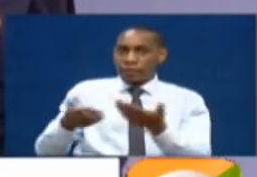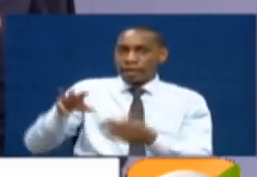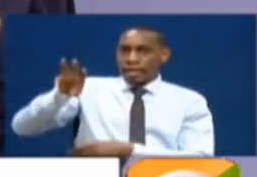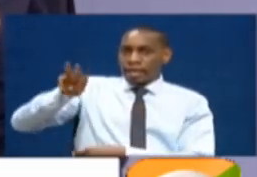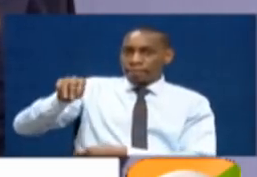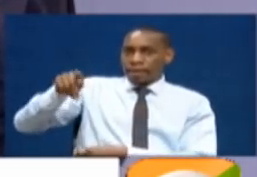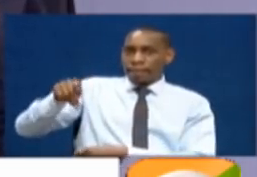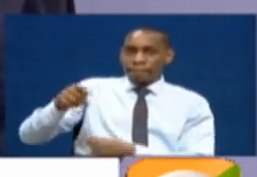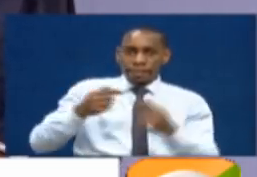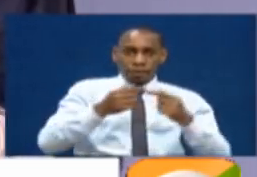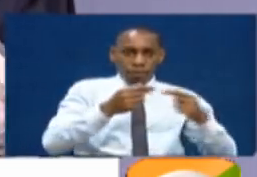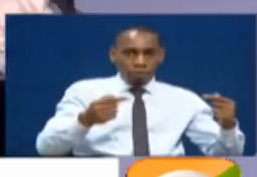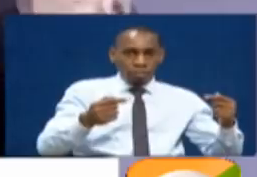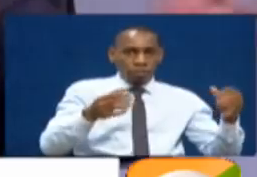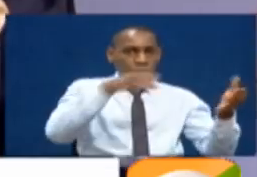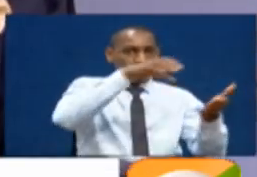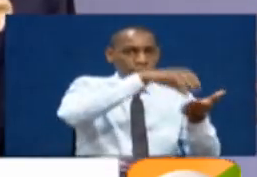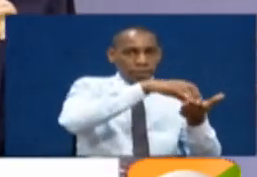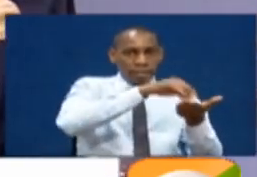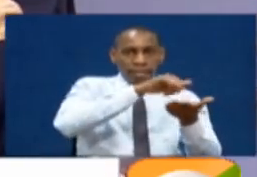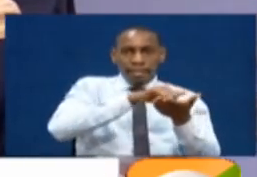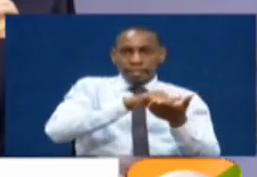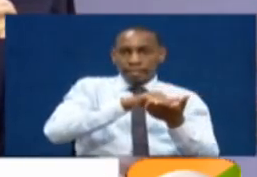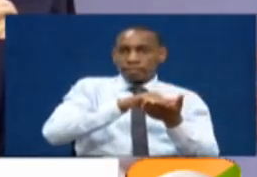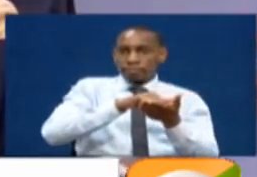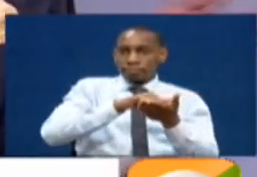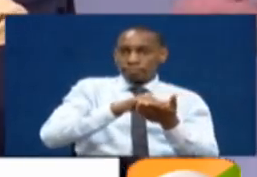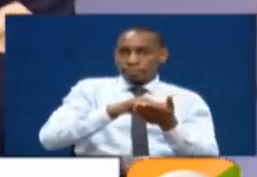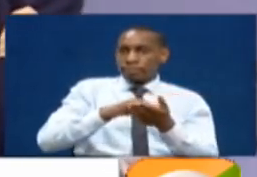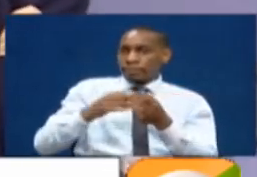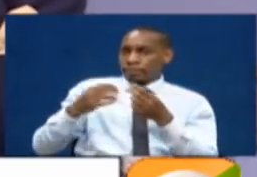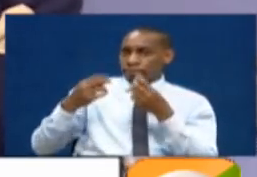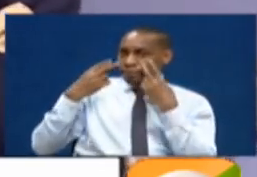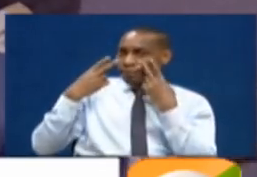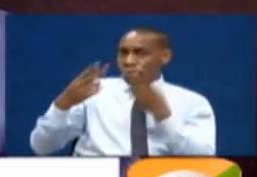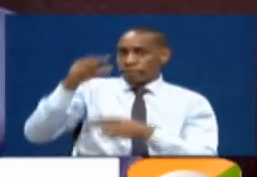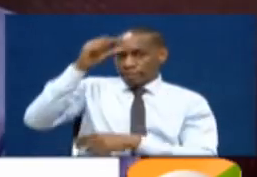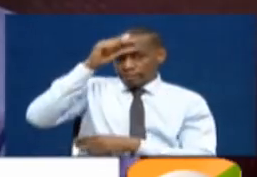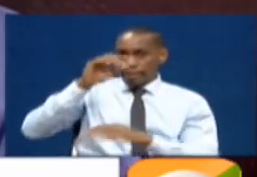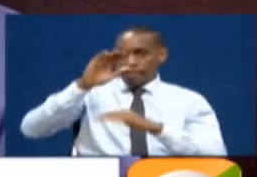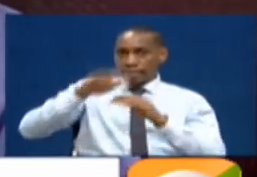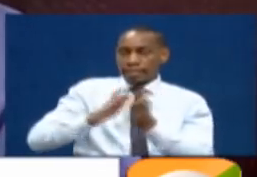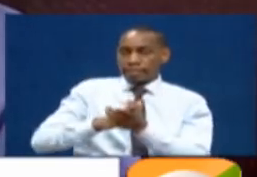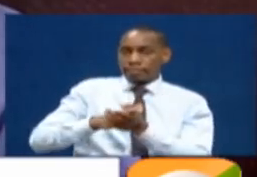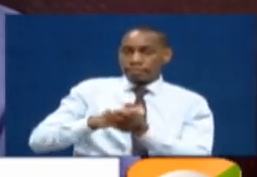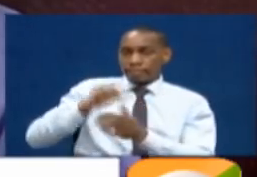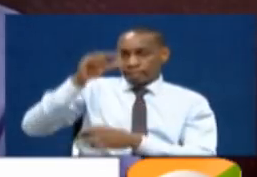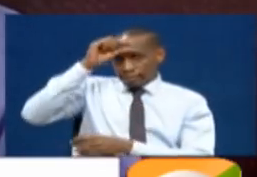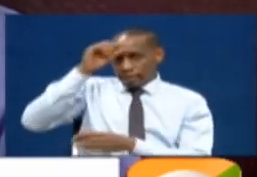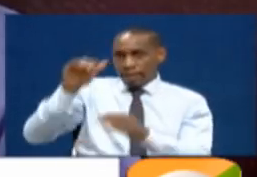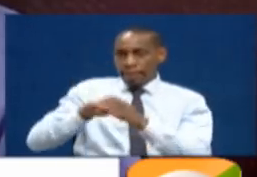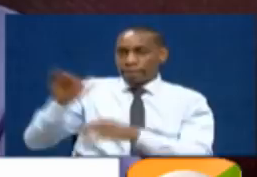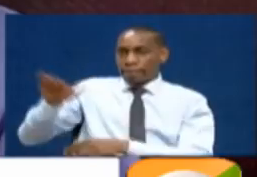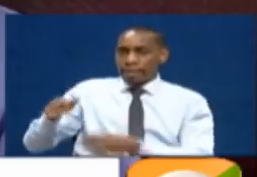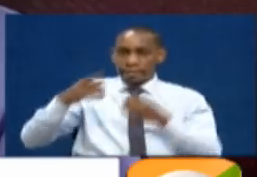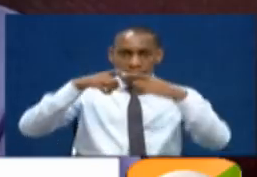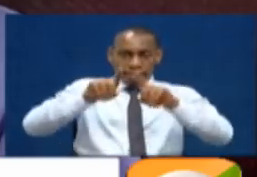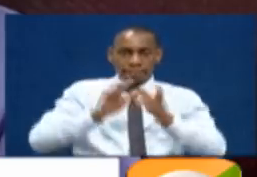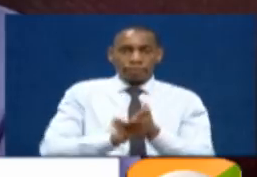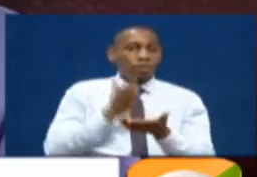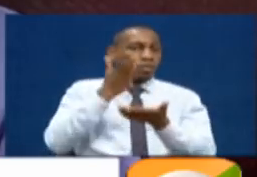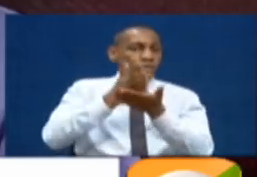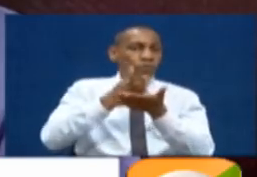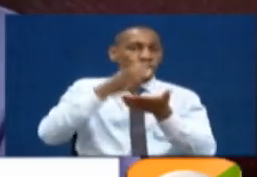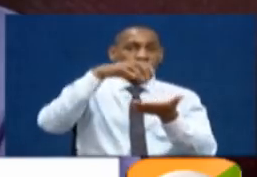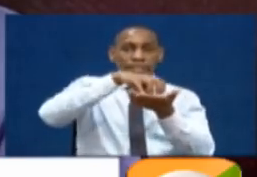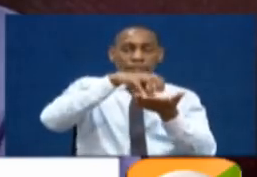opposition ranks look more government than the government members of parliament themselves. So this is a reality. Yeah.